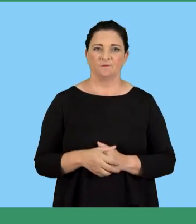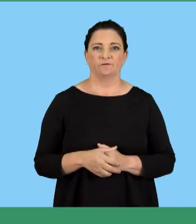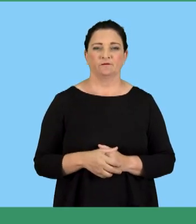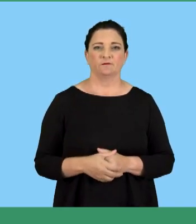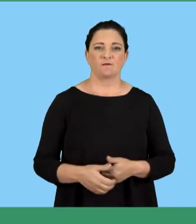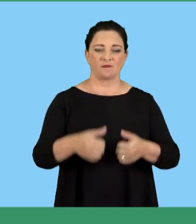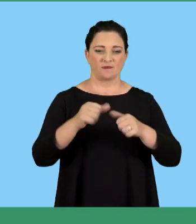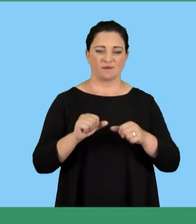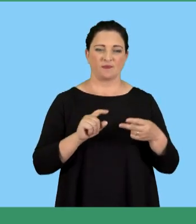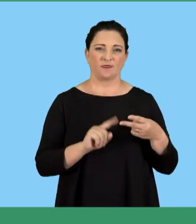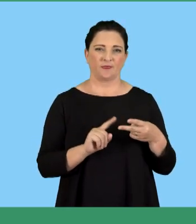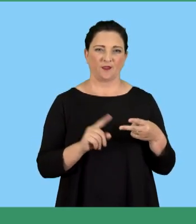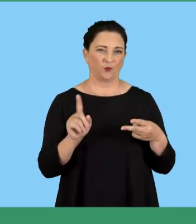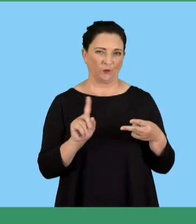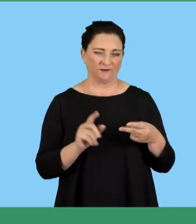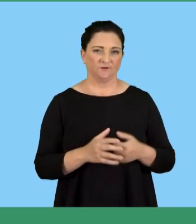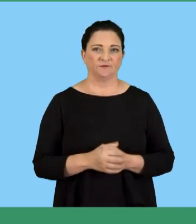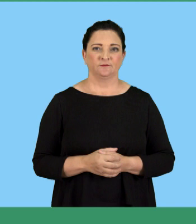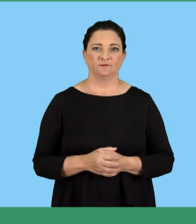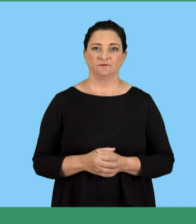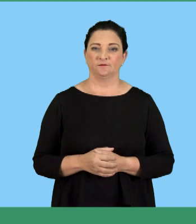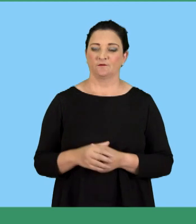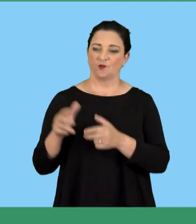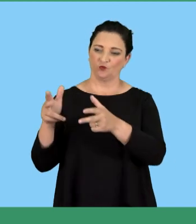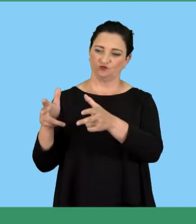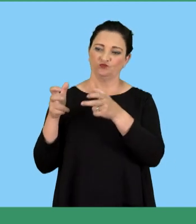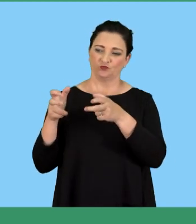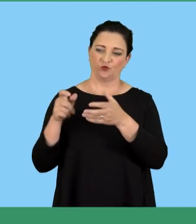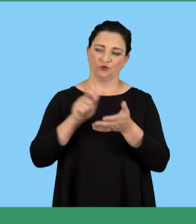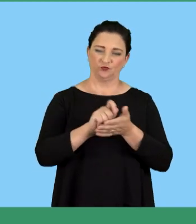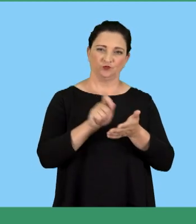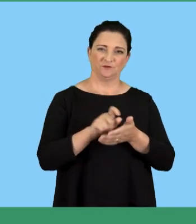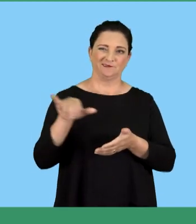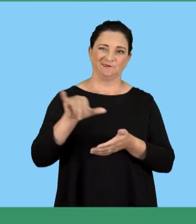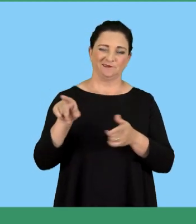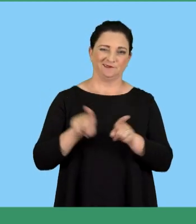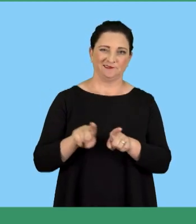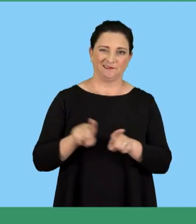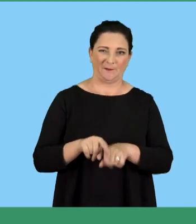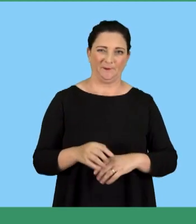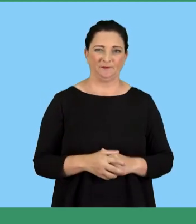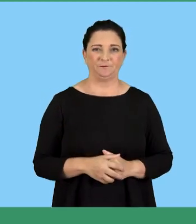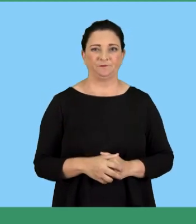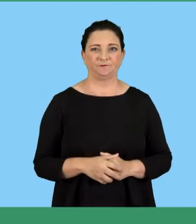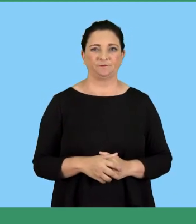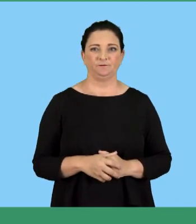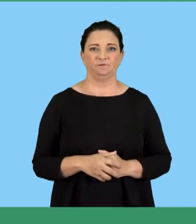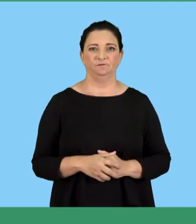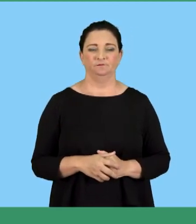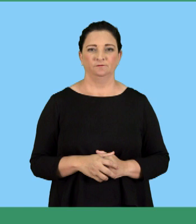And when you look into the other one, you have to quote is that they also